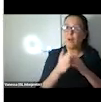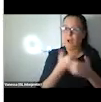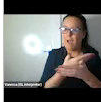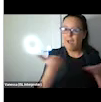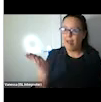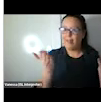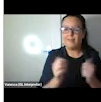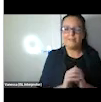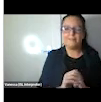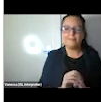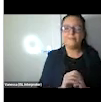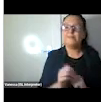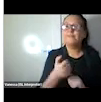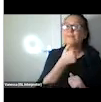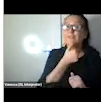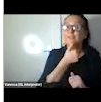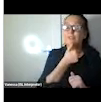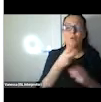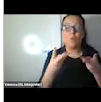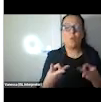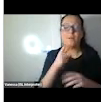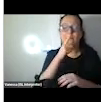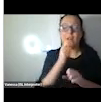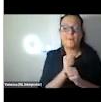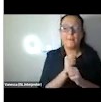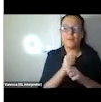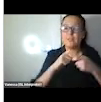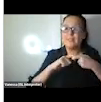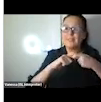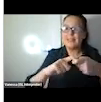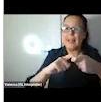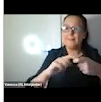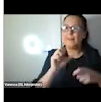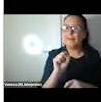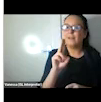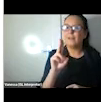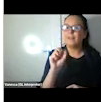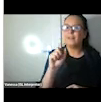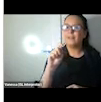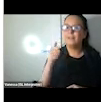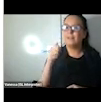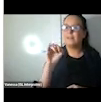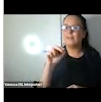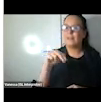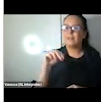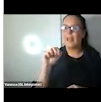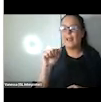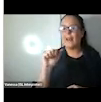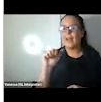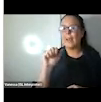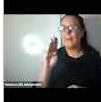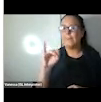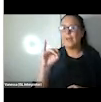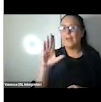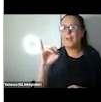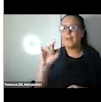So first of all, I want to talk about sustainability, and I just want to firmly position universal design at the center of sustainability. So